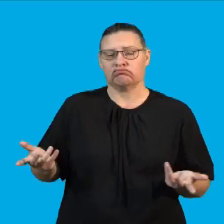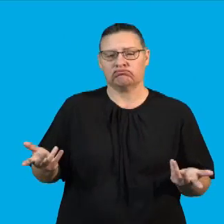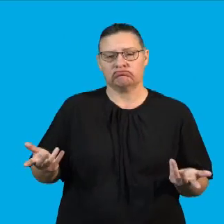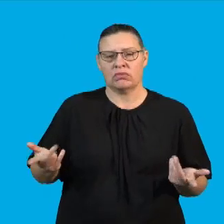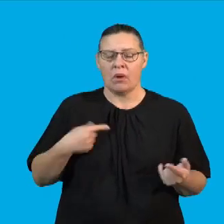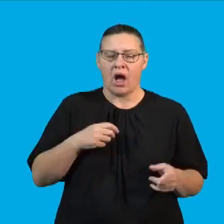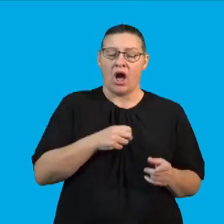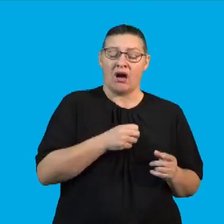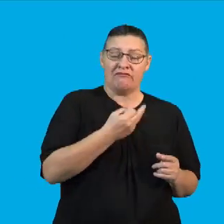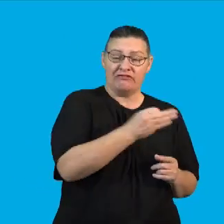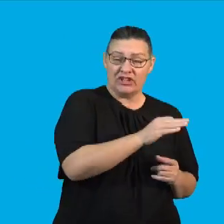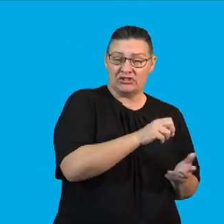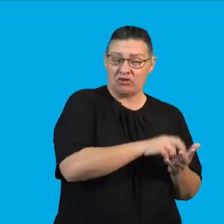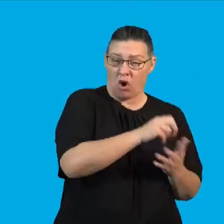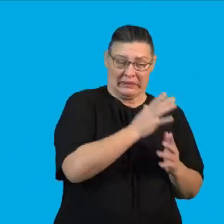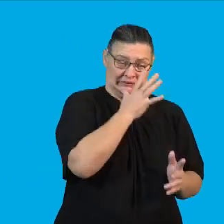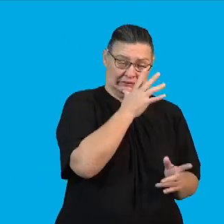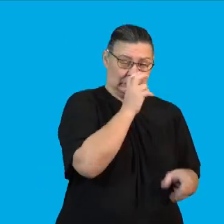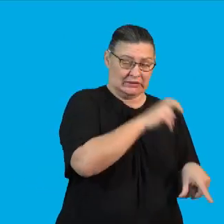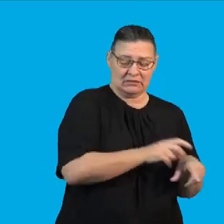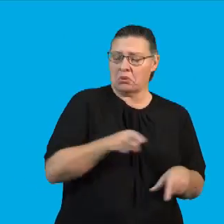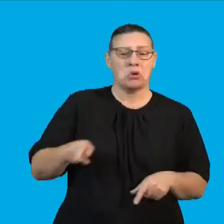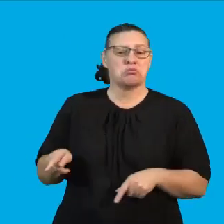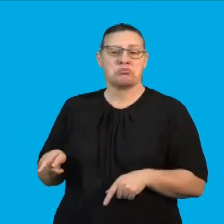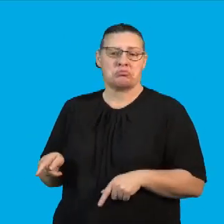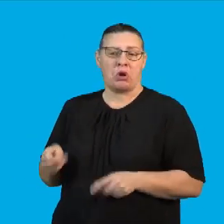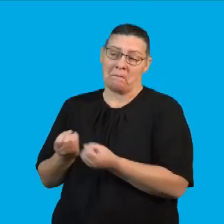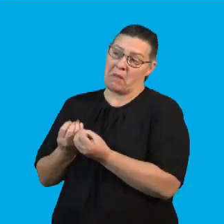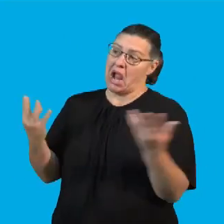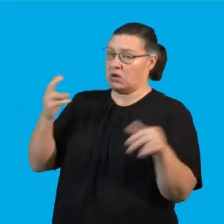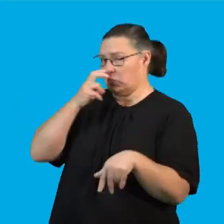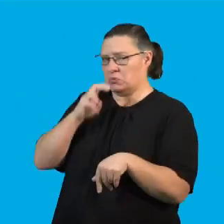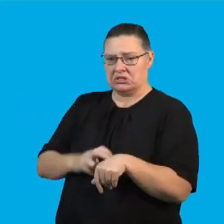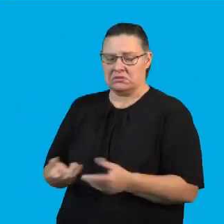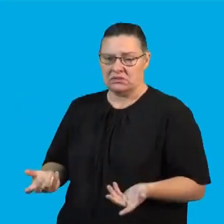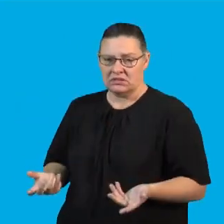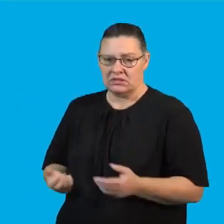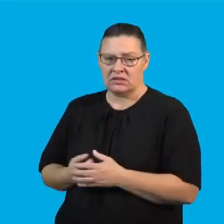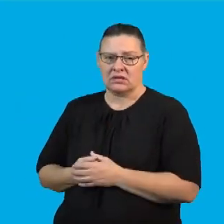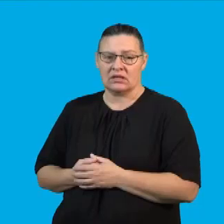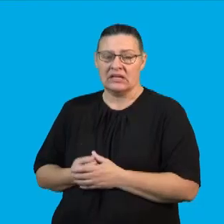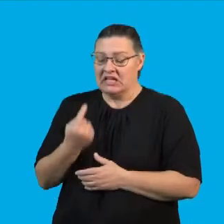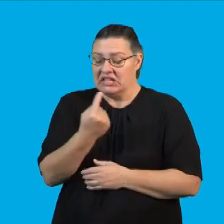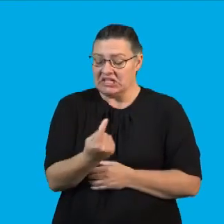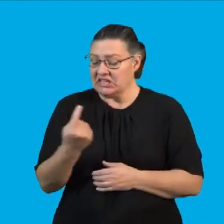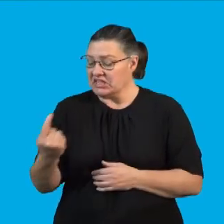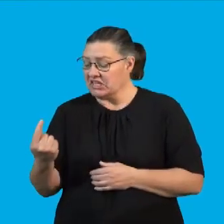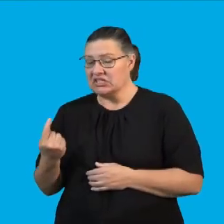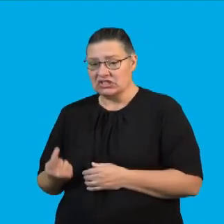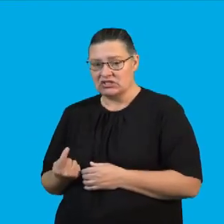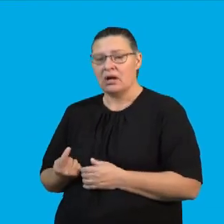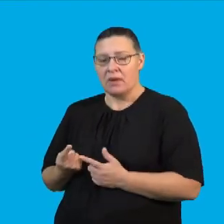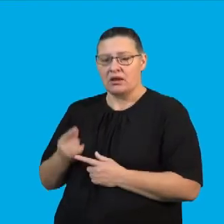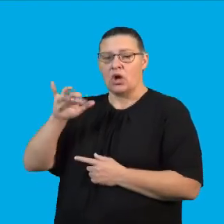to the frogs and fish. Here, there's no need to have many eggs produced. And each